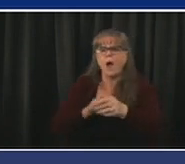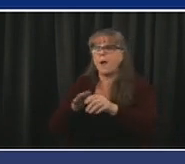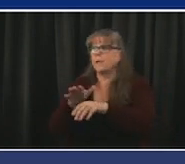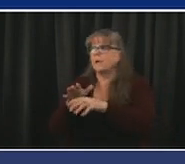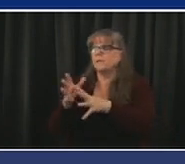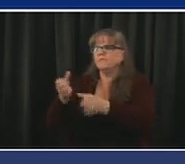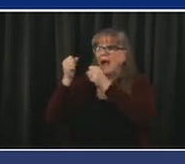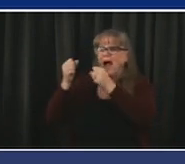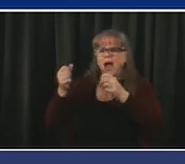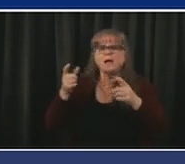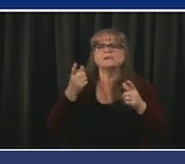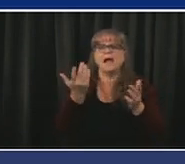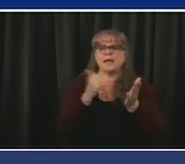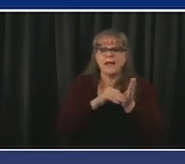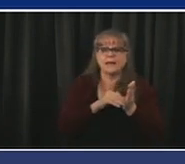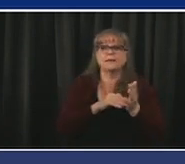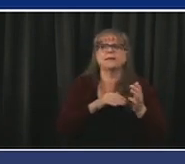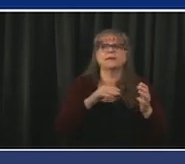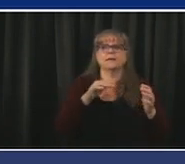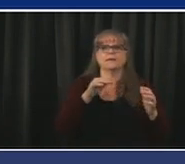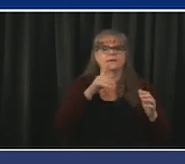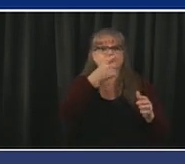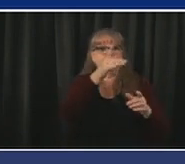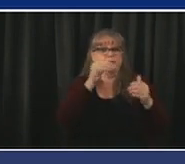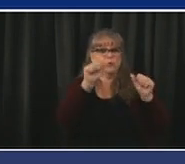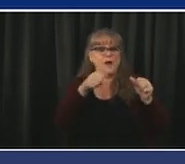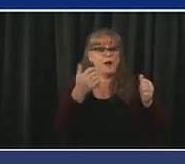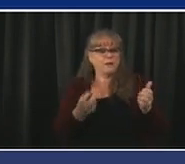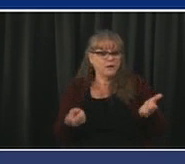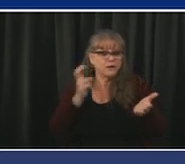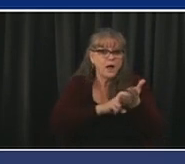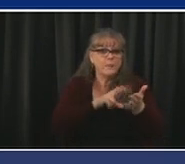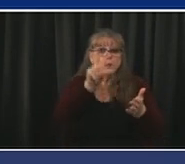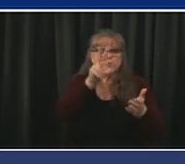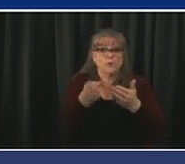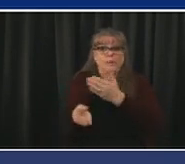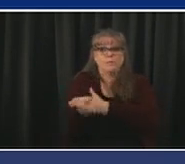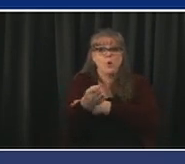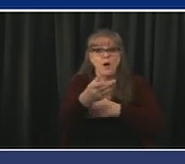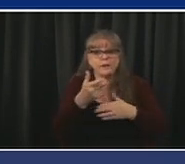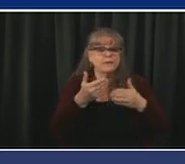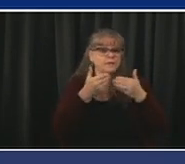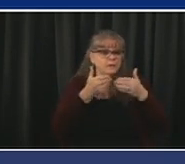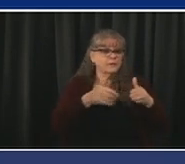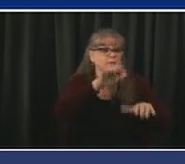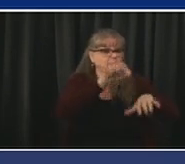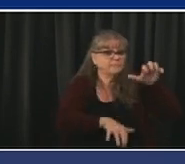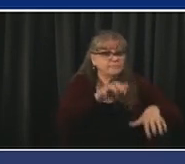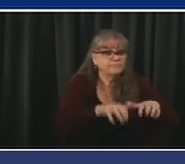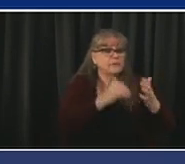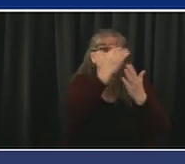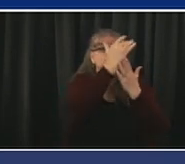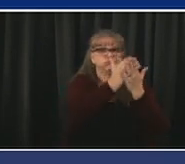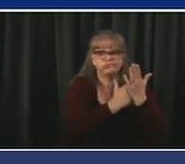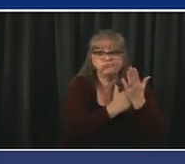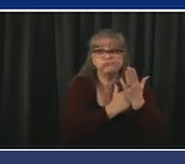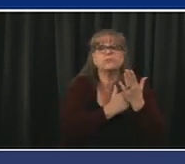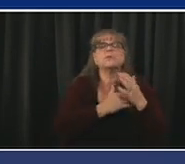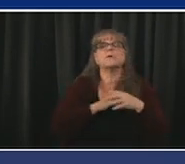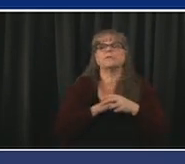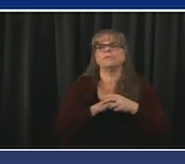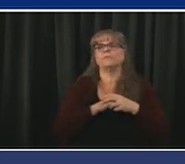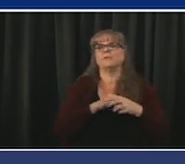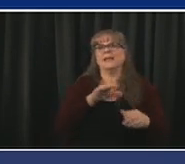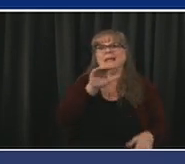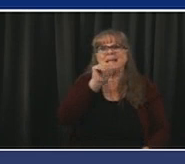2 a.m. You're on a list, it's randomized, they'll pick you, you're eligible. Obviously, if you want to set up a time at a pharmacy, you go